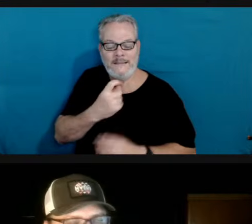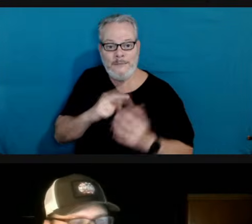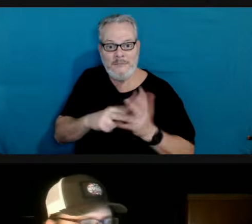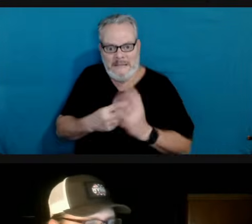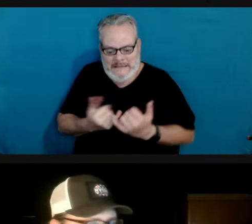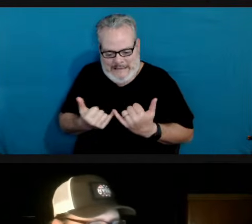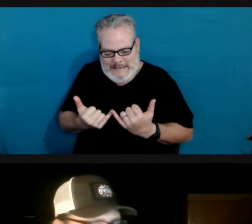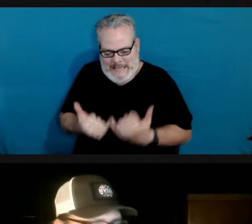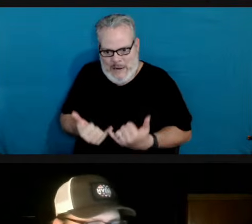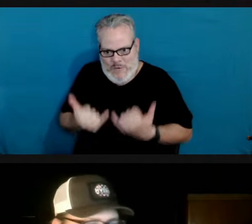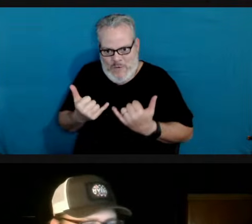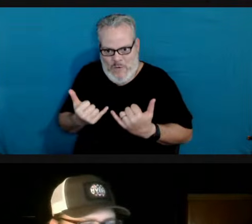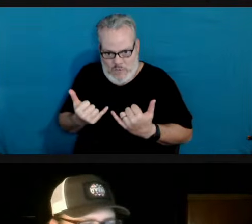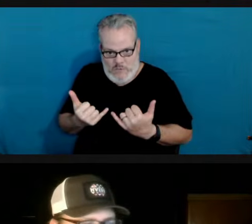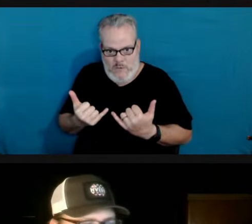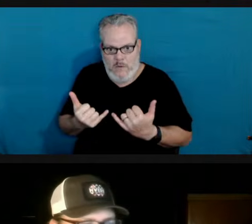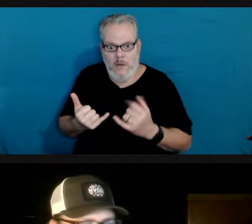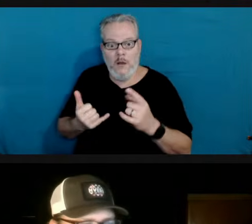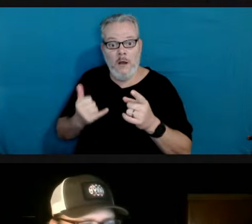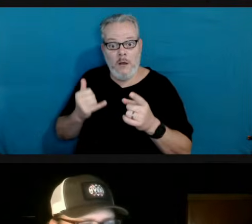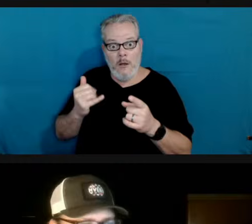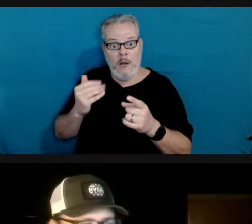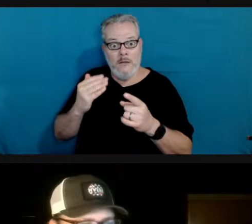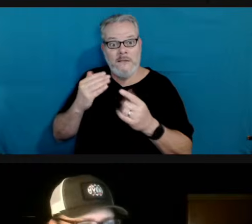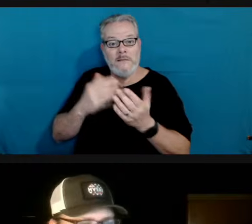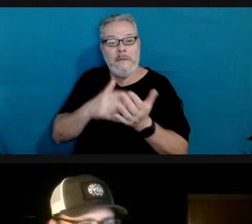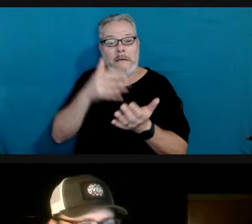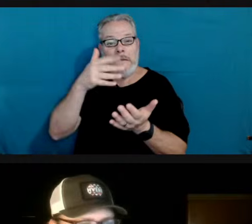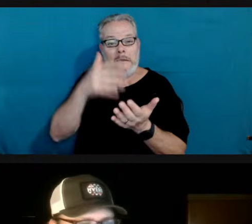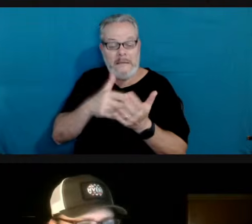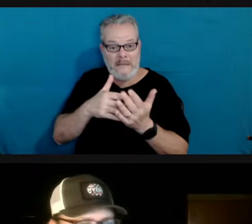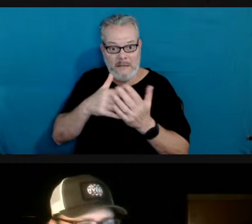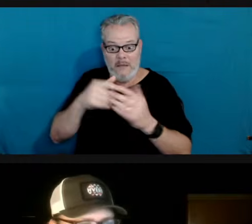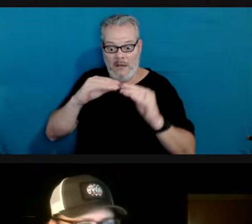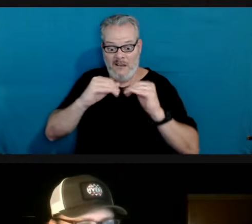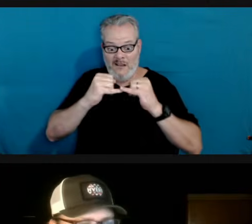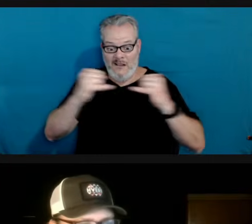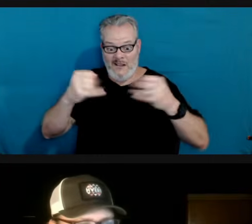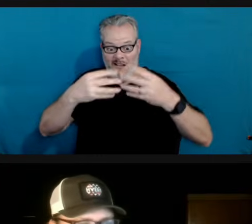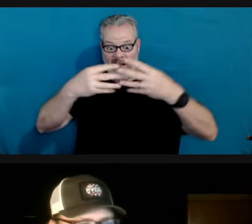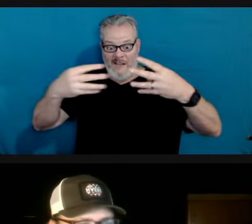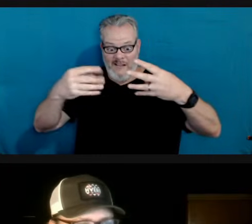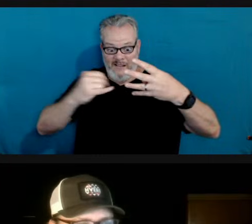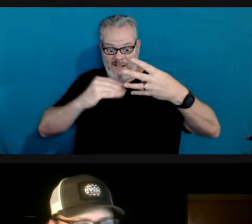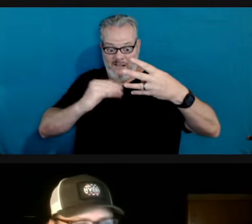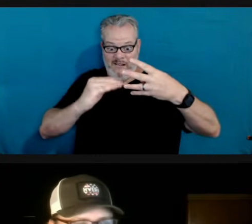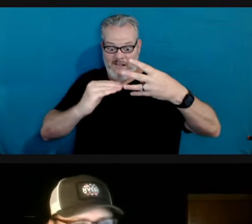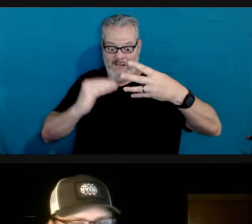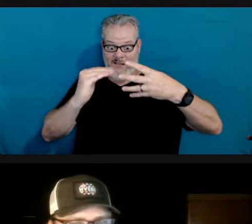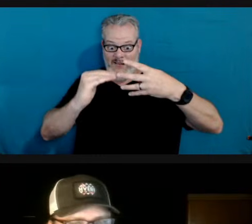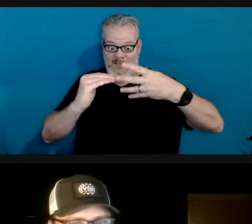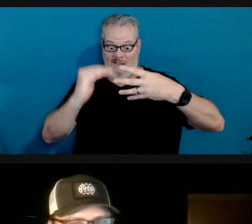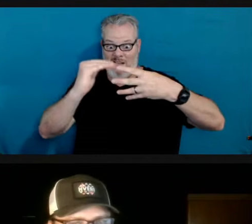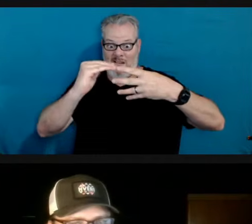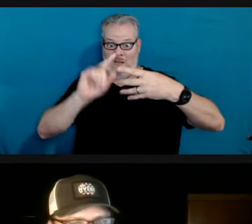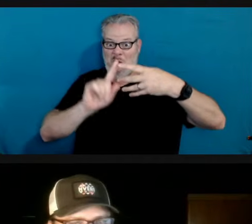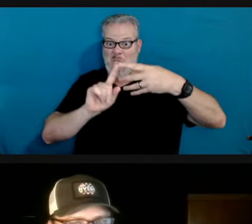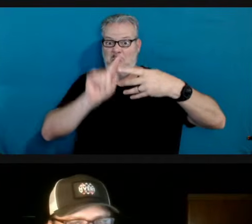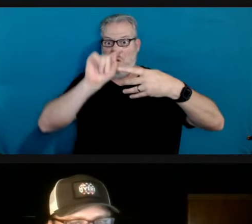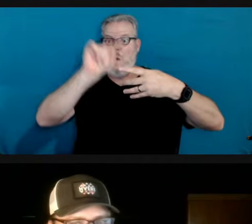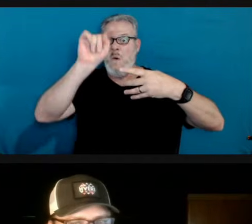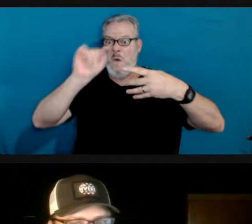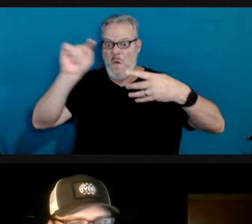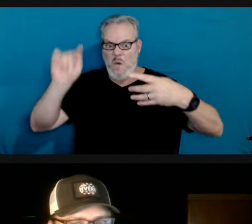had climbed past the red into the purples and maroons earlier in the day. So certainly watch out for the gas and